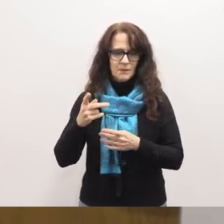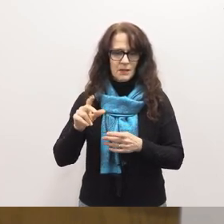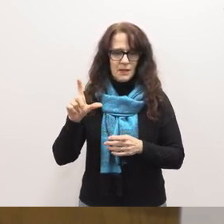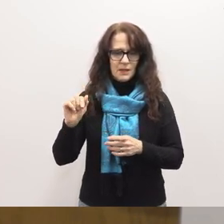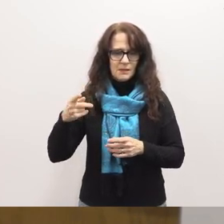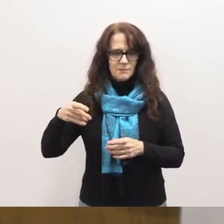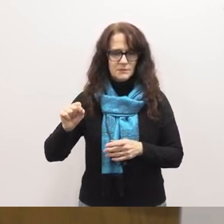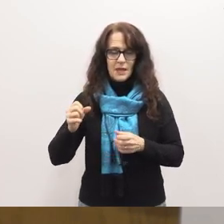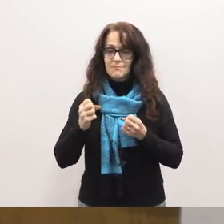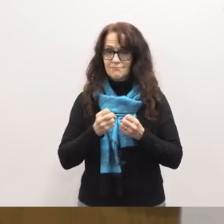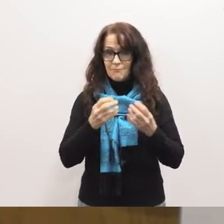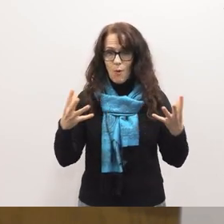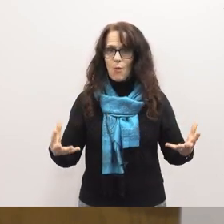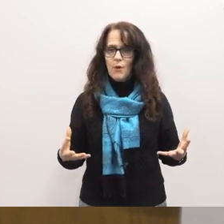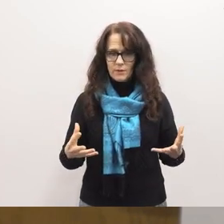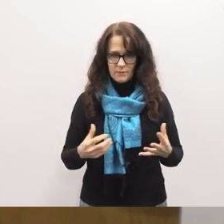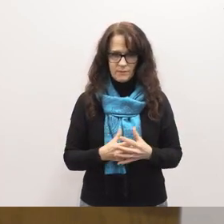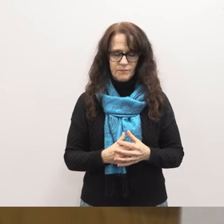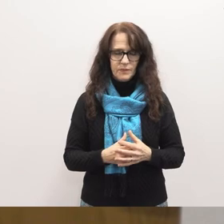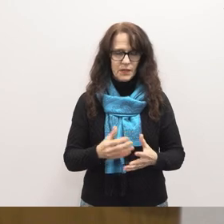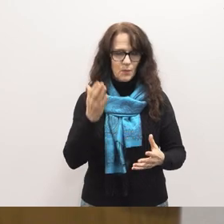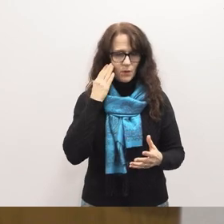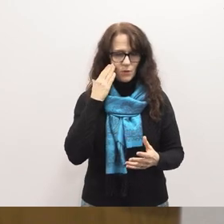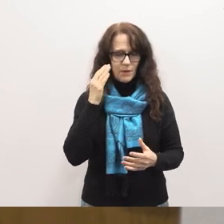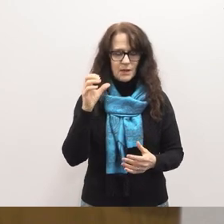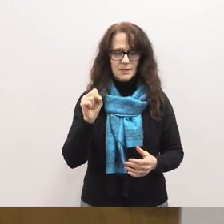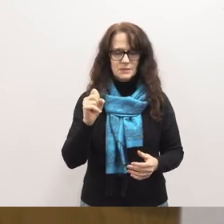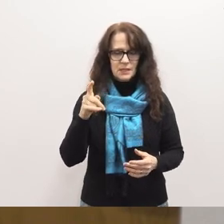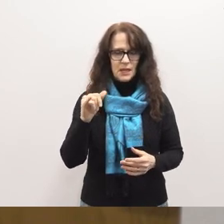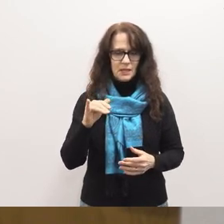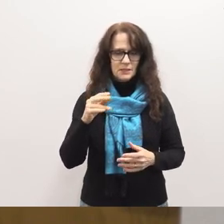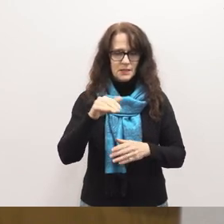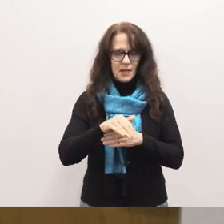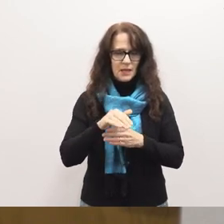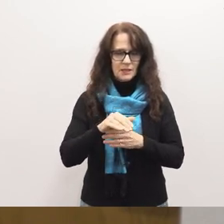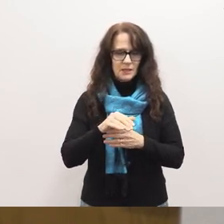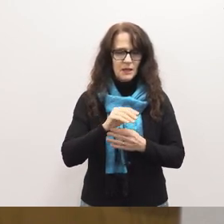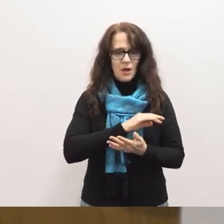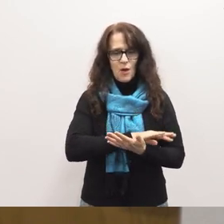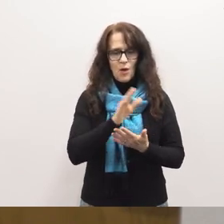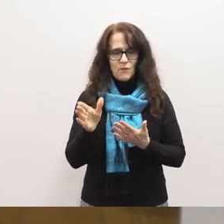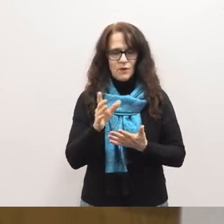and much more. If you would like to know more about the site nights across the high schools, please visit